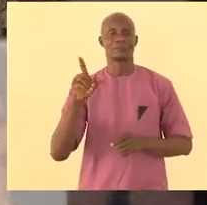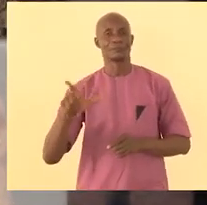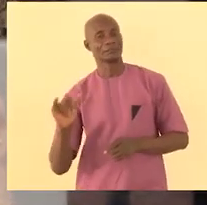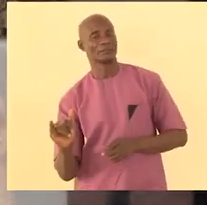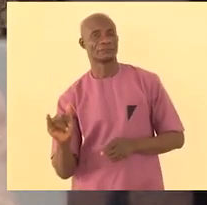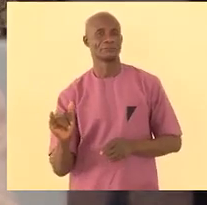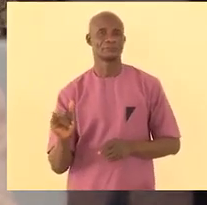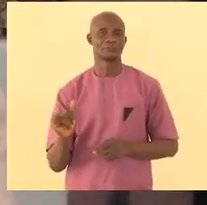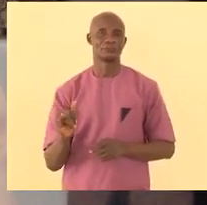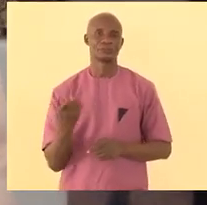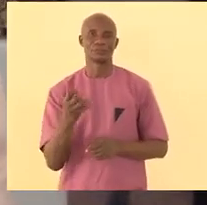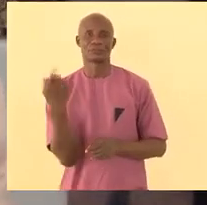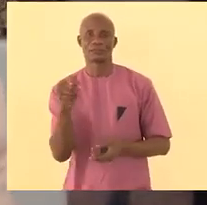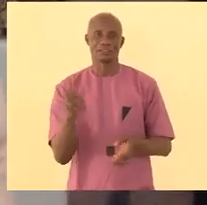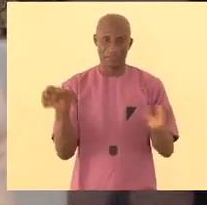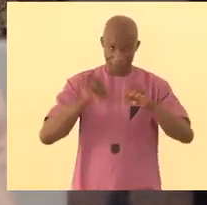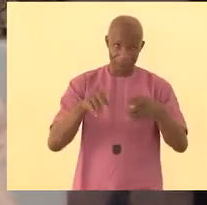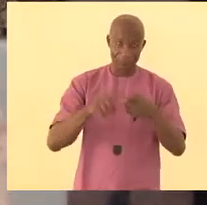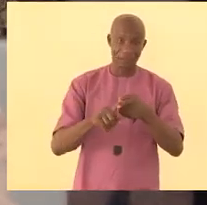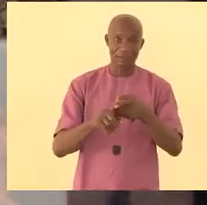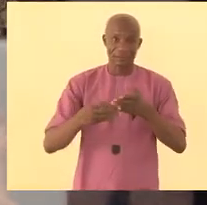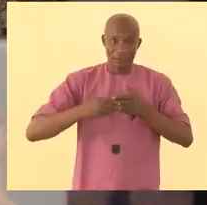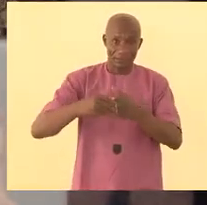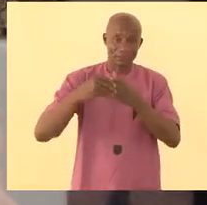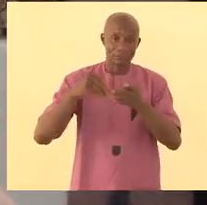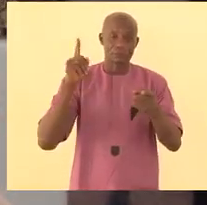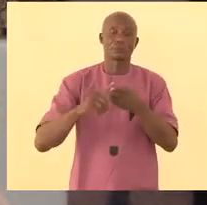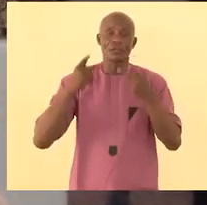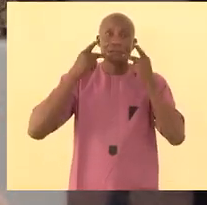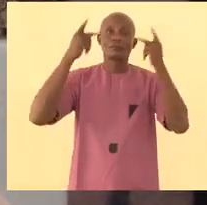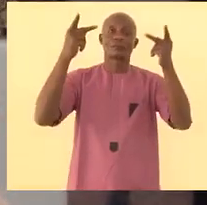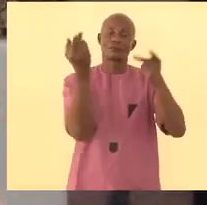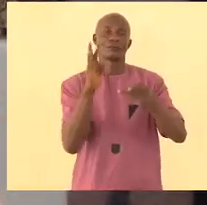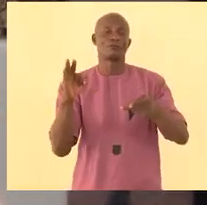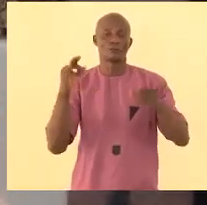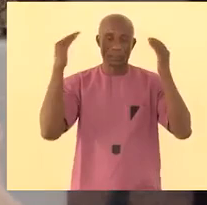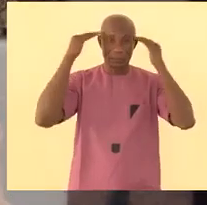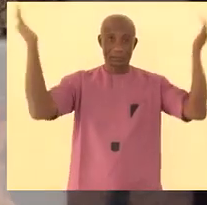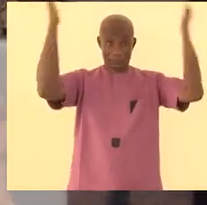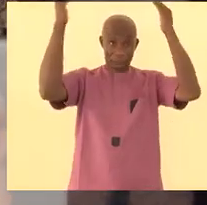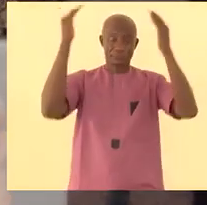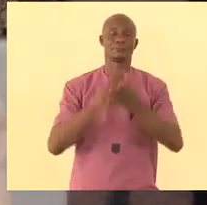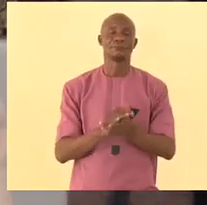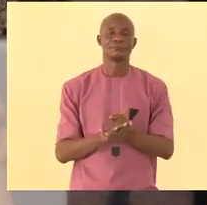Sadly, the events that led to the proclamation of the Pope